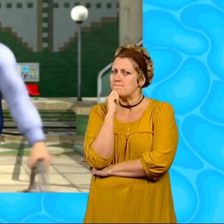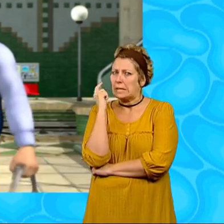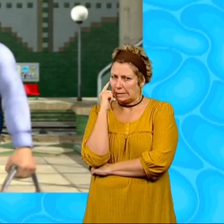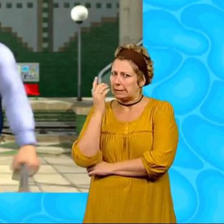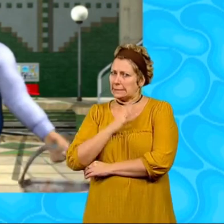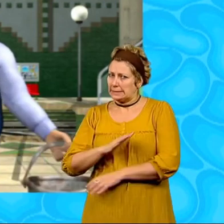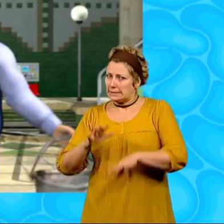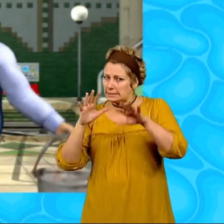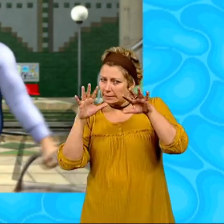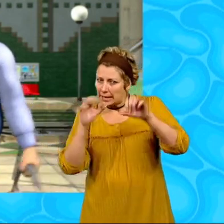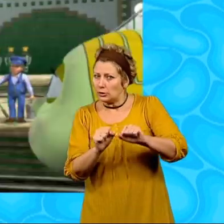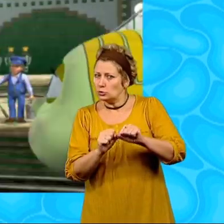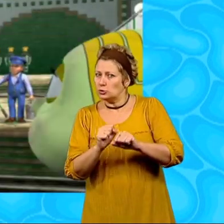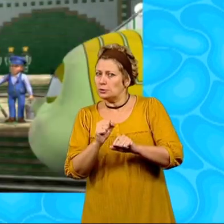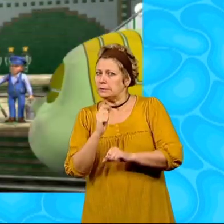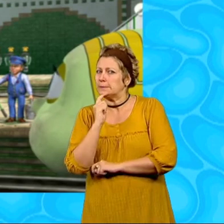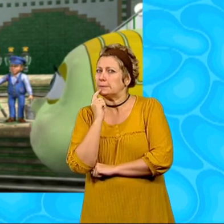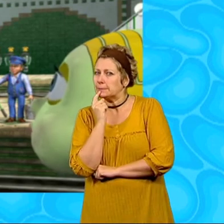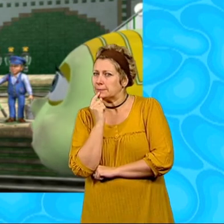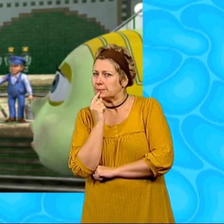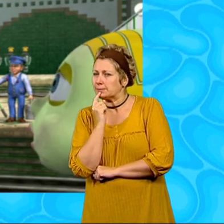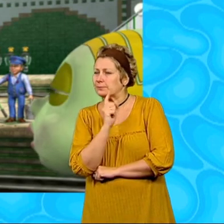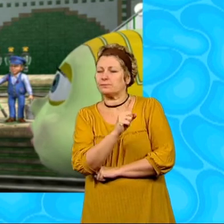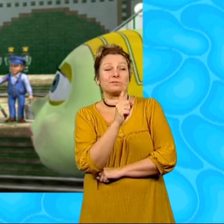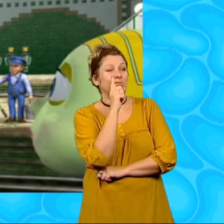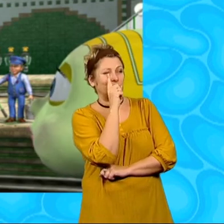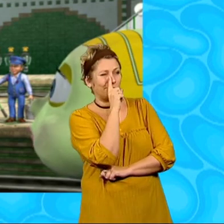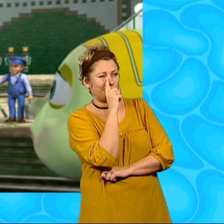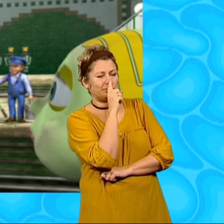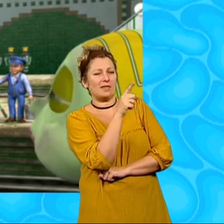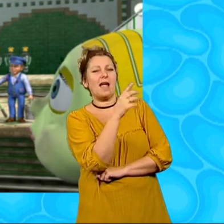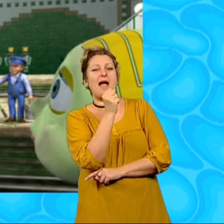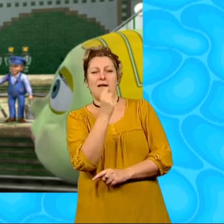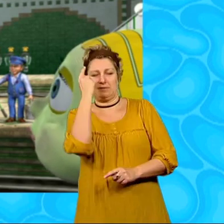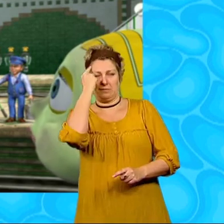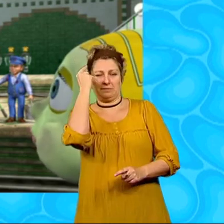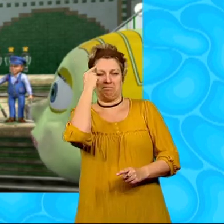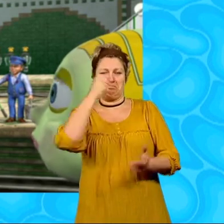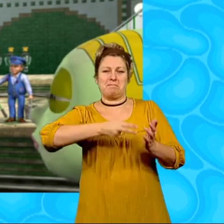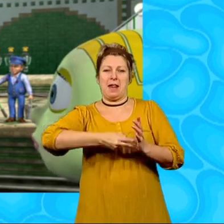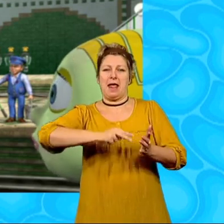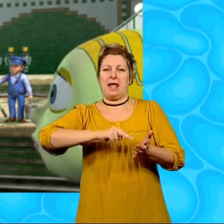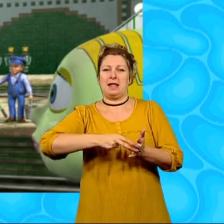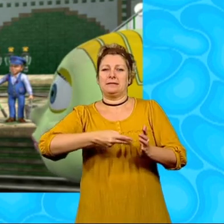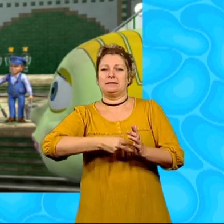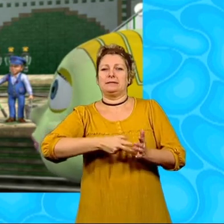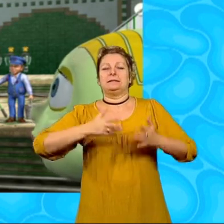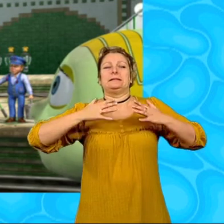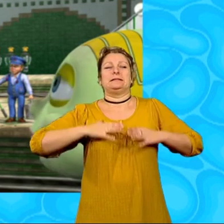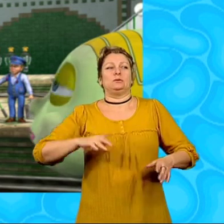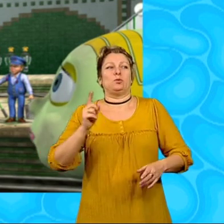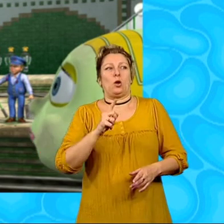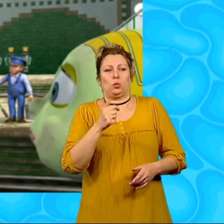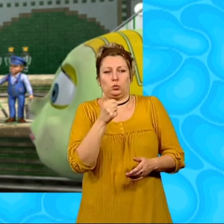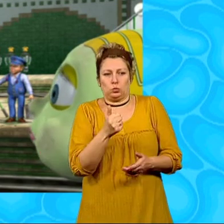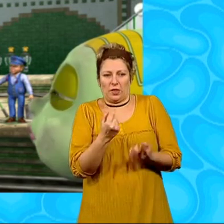the thief red-handed. Never fear, Ernie. I have a plan. All we need is some